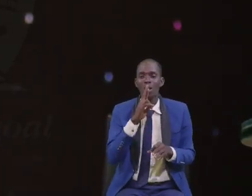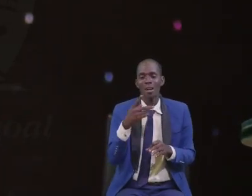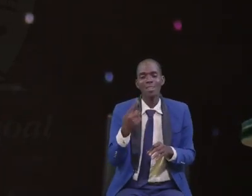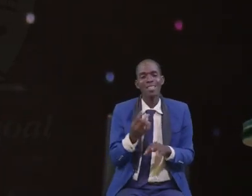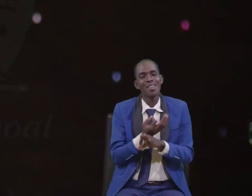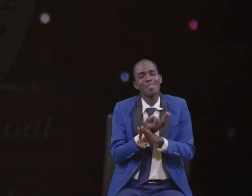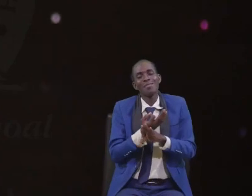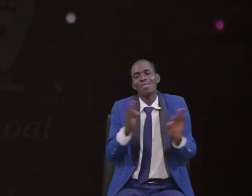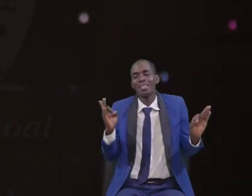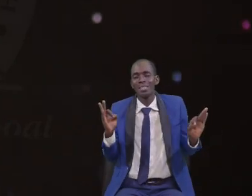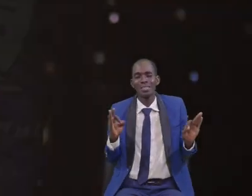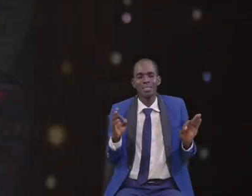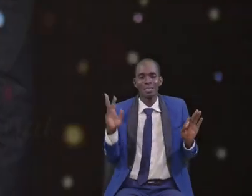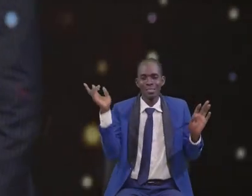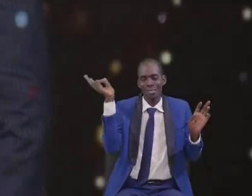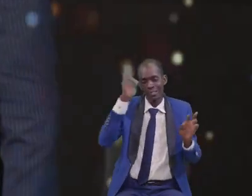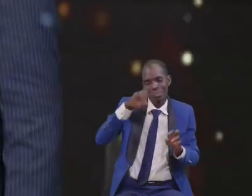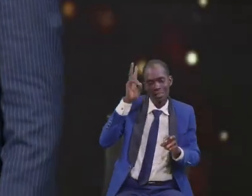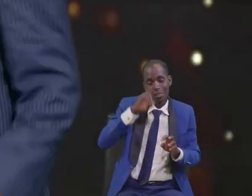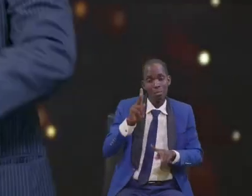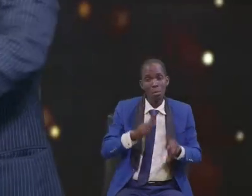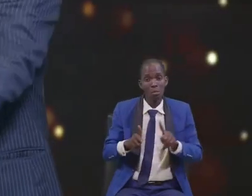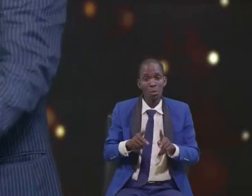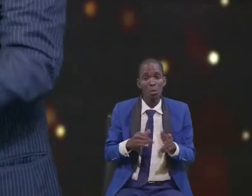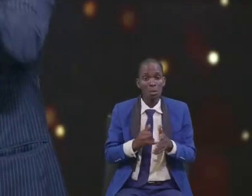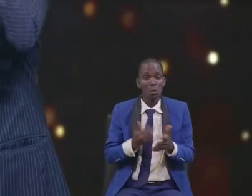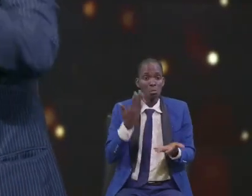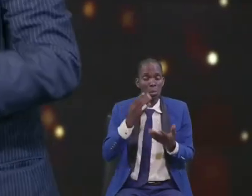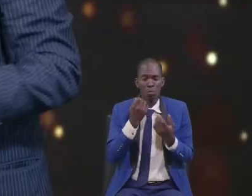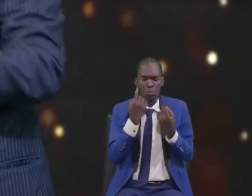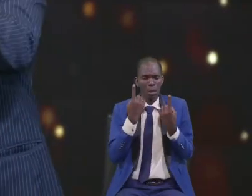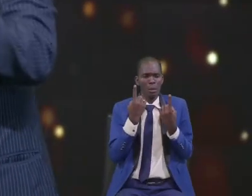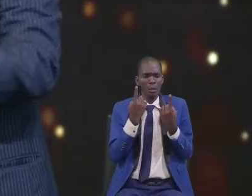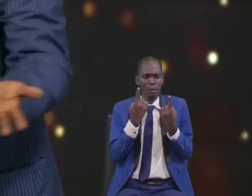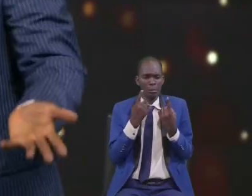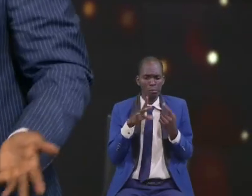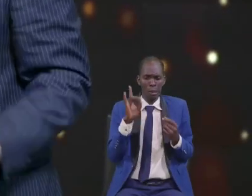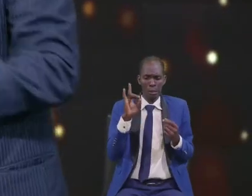superficial type, it will even take you by surprise. You are falling